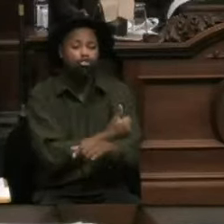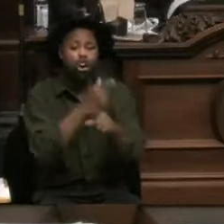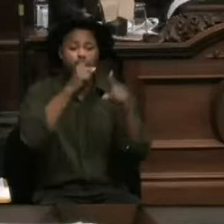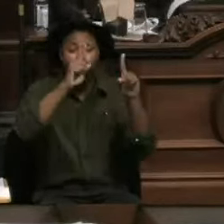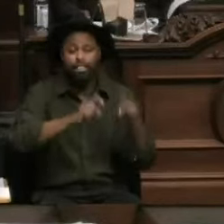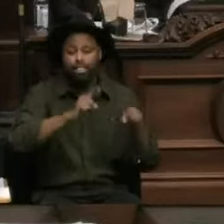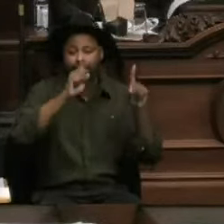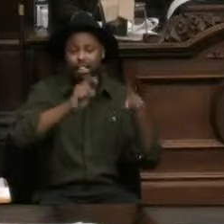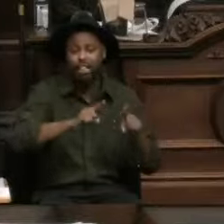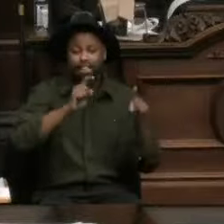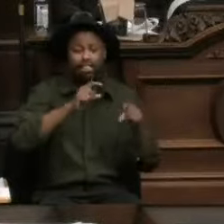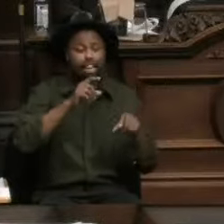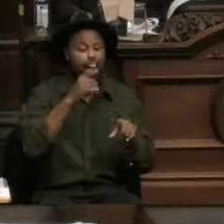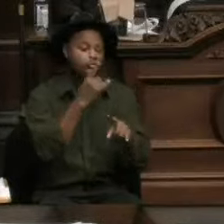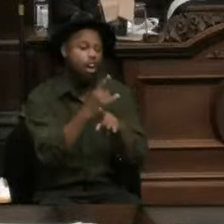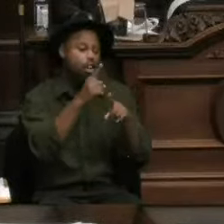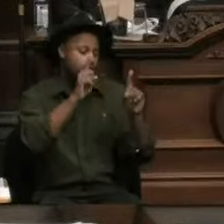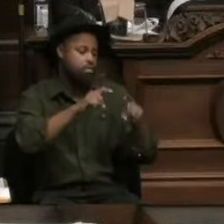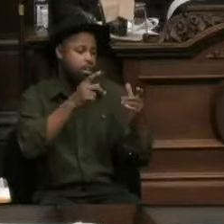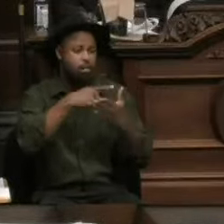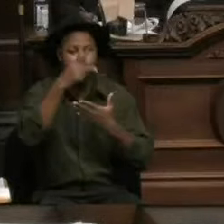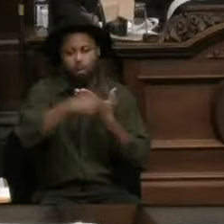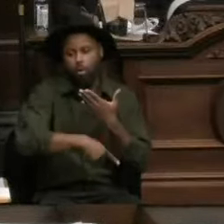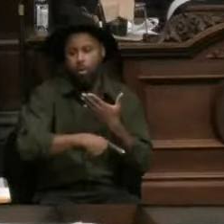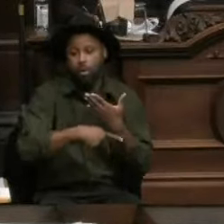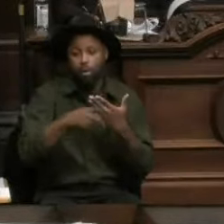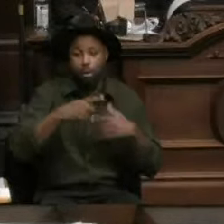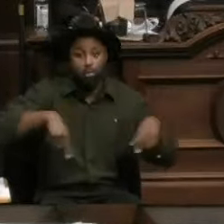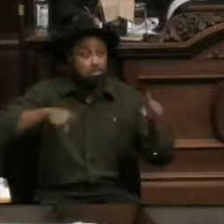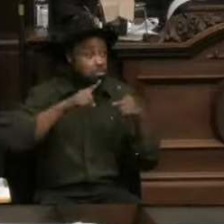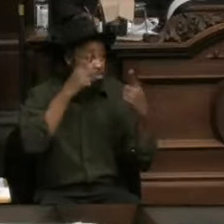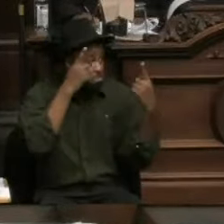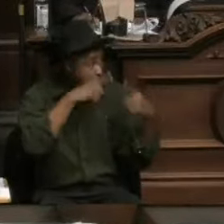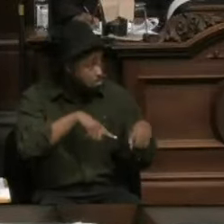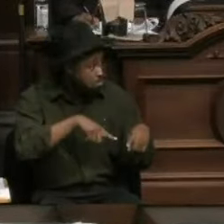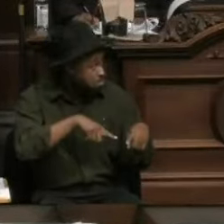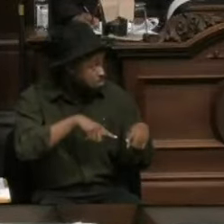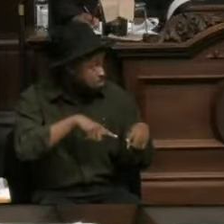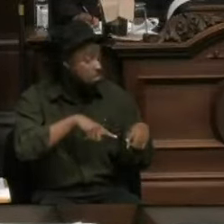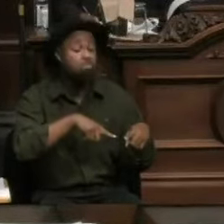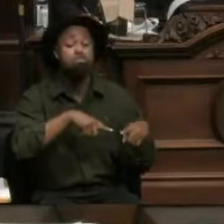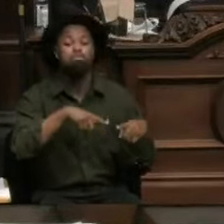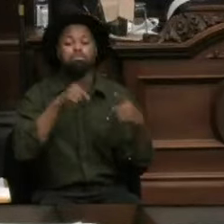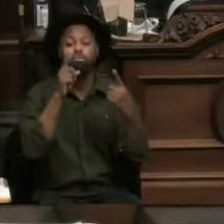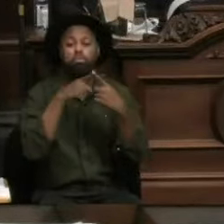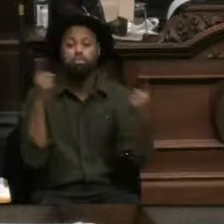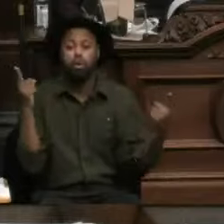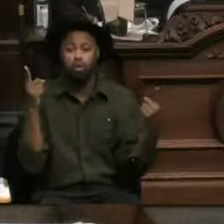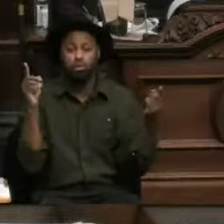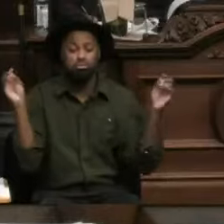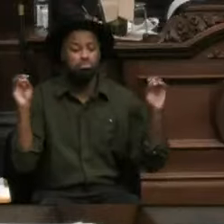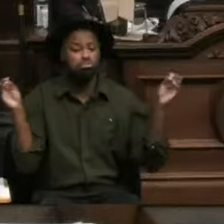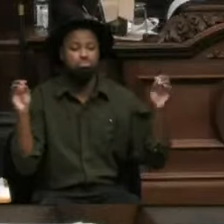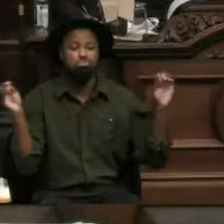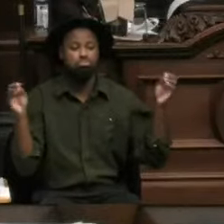testing and alcohol testing program. All in favor, please say aye. Aye. Aye. Any